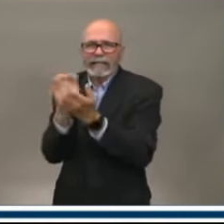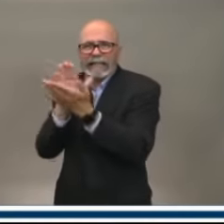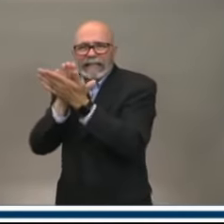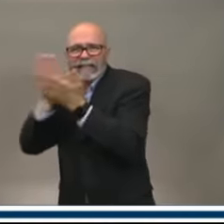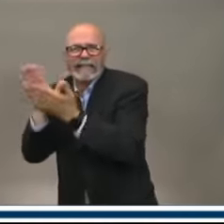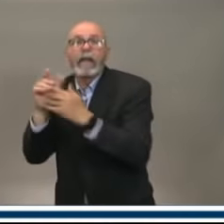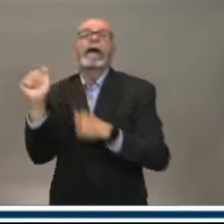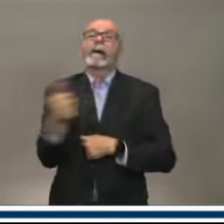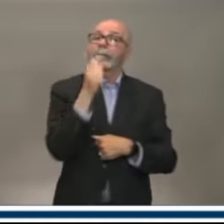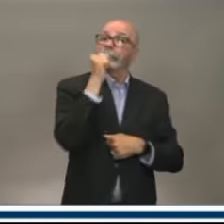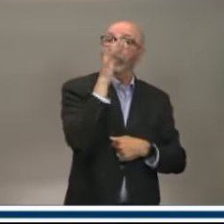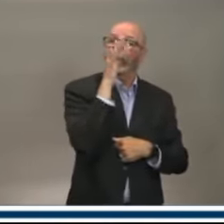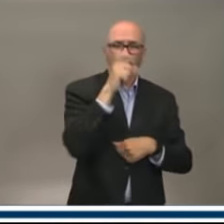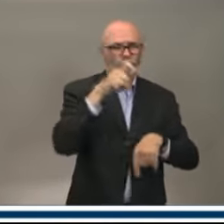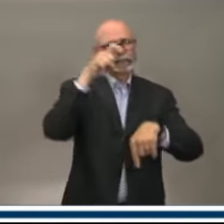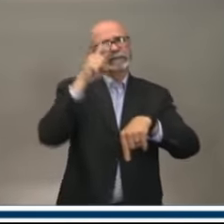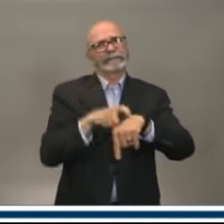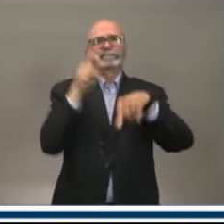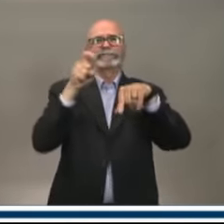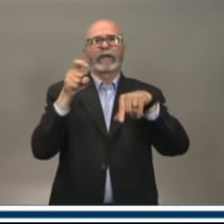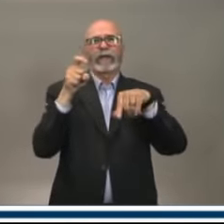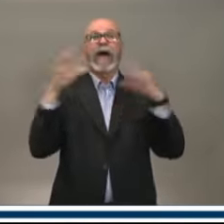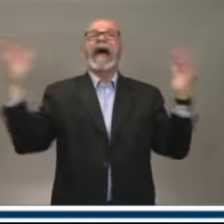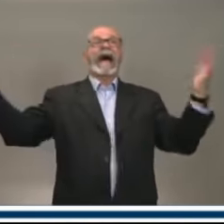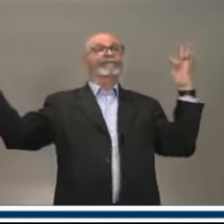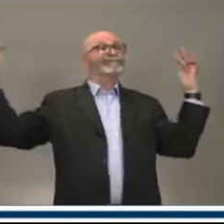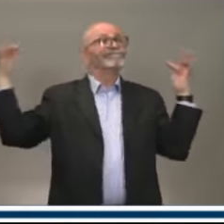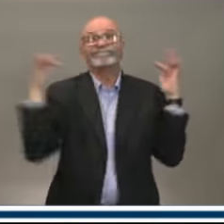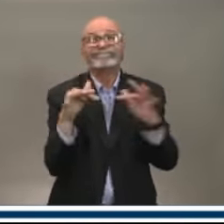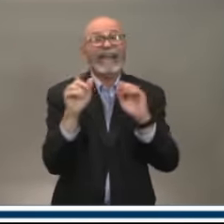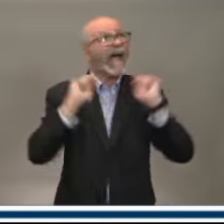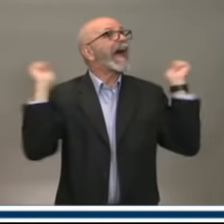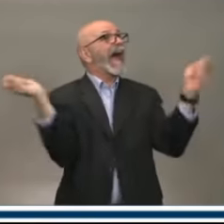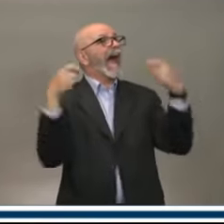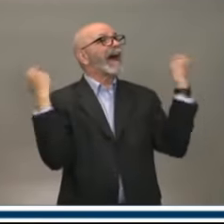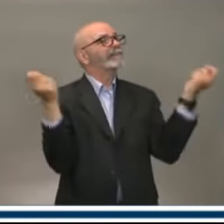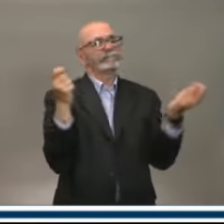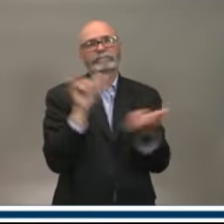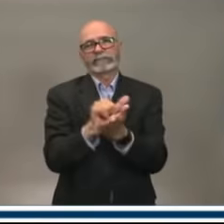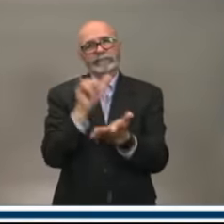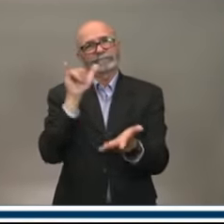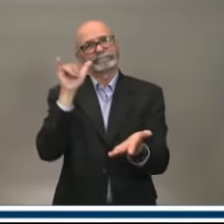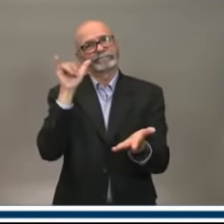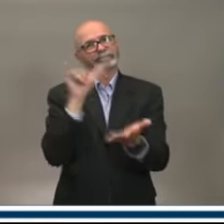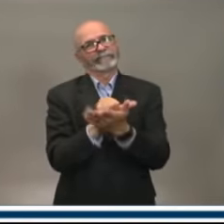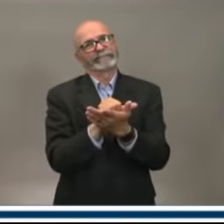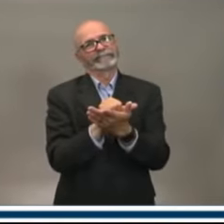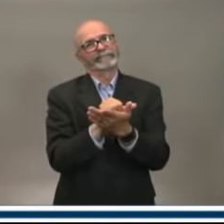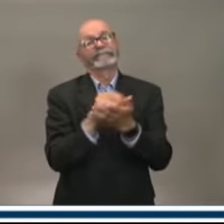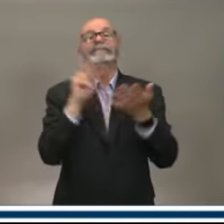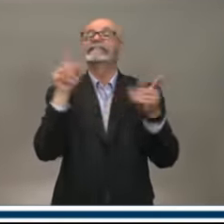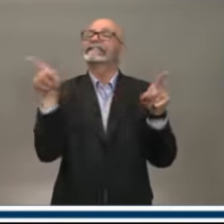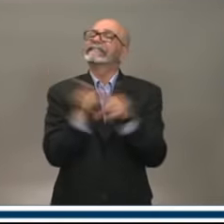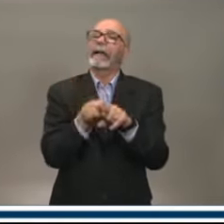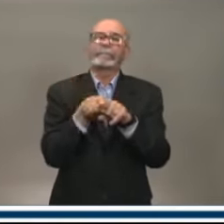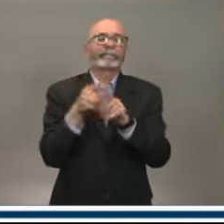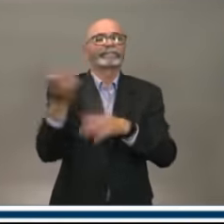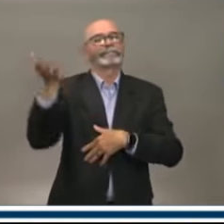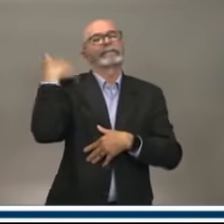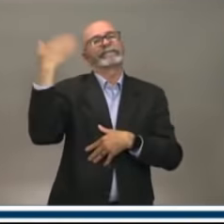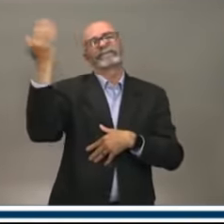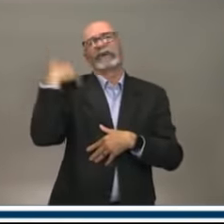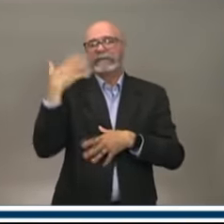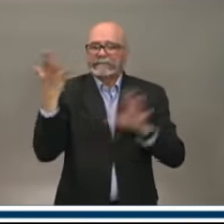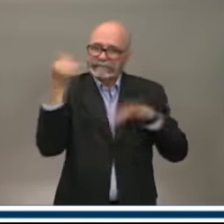time when everyone can get together to celebrate, this Mother's Day, like other special occasions that we have right now, cannot be like it has